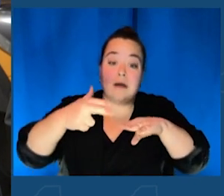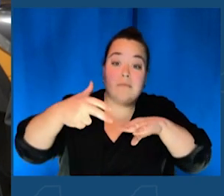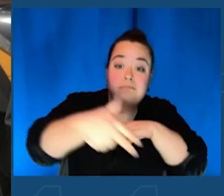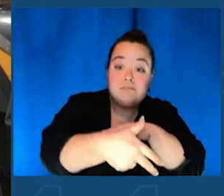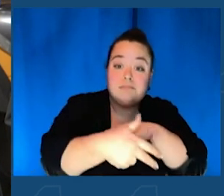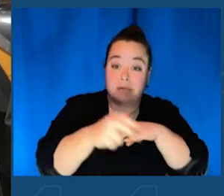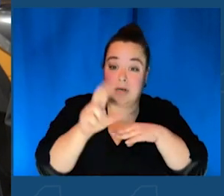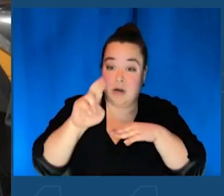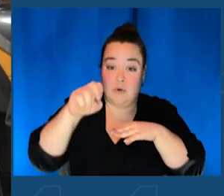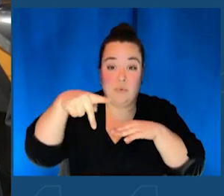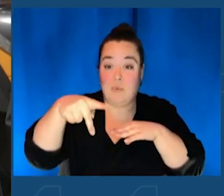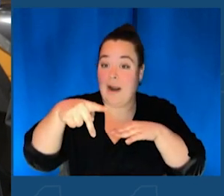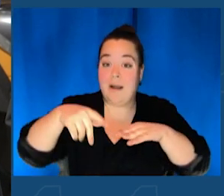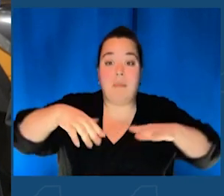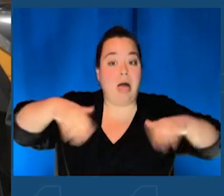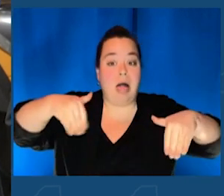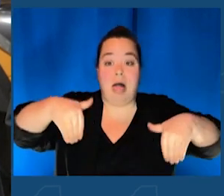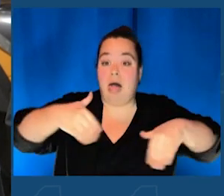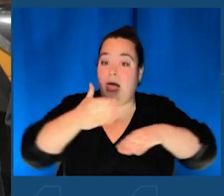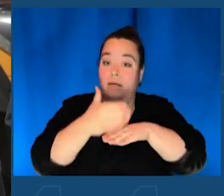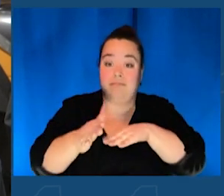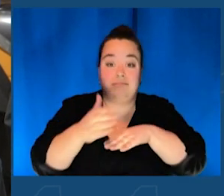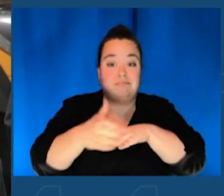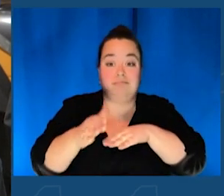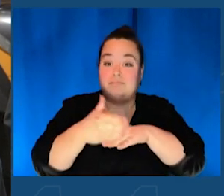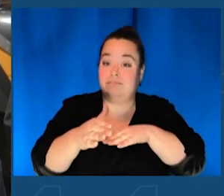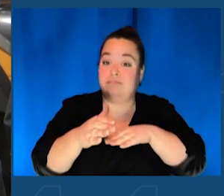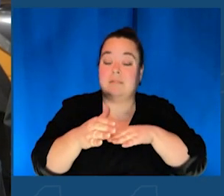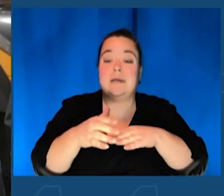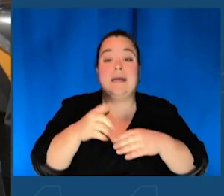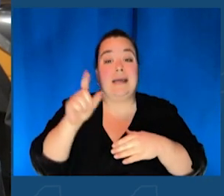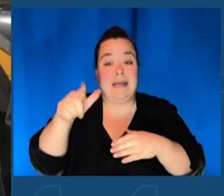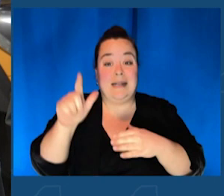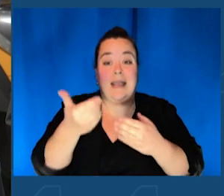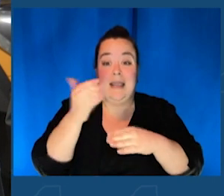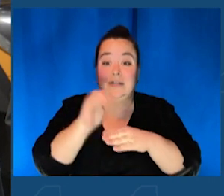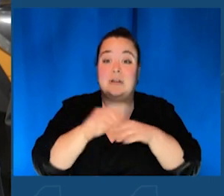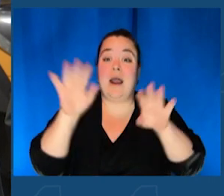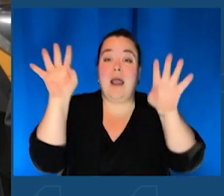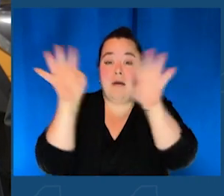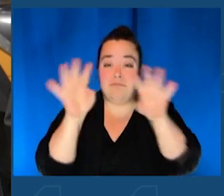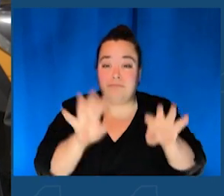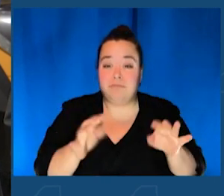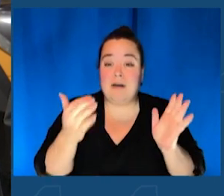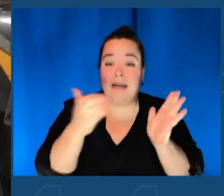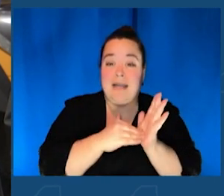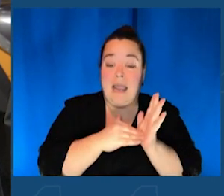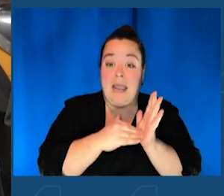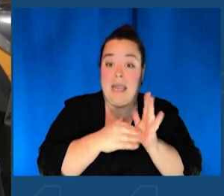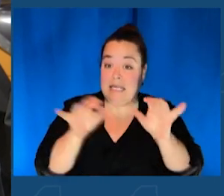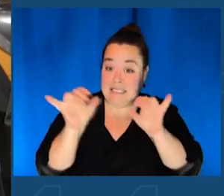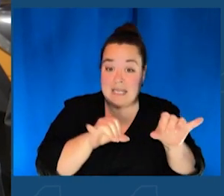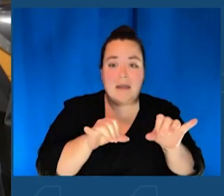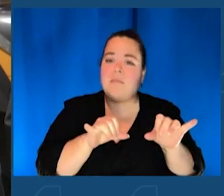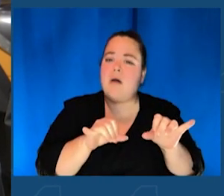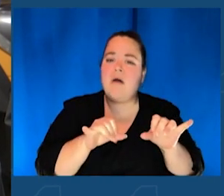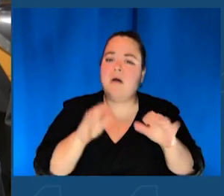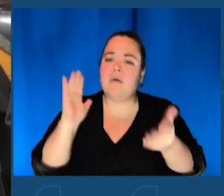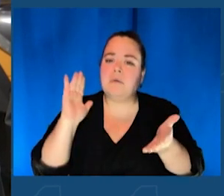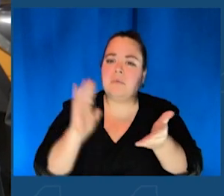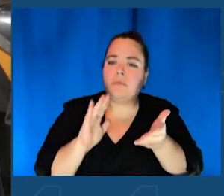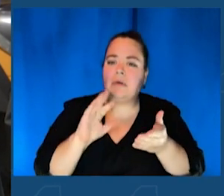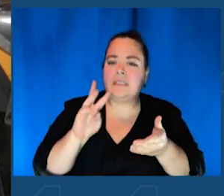knowing that we have another wave of the storm coming in later tonight, not the same volume, probably more like 6 to 8 inches, but it could be